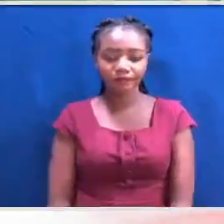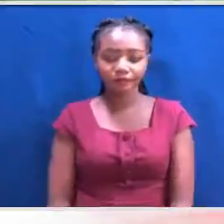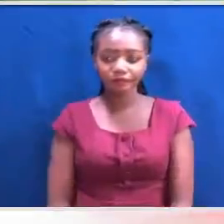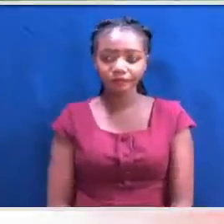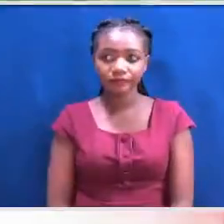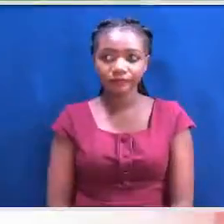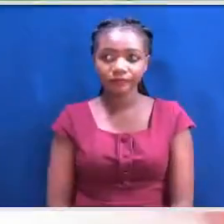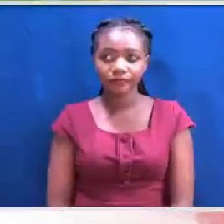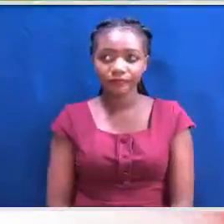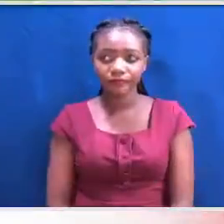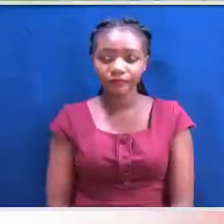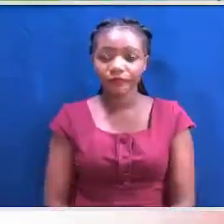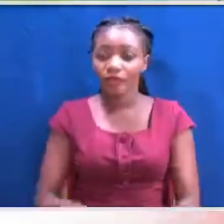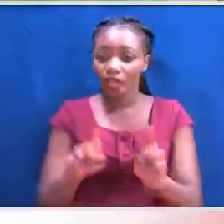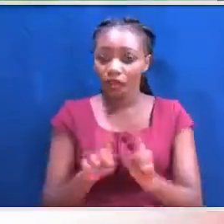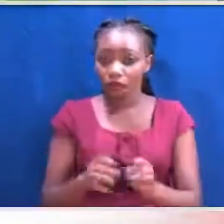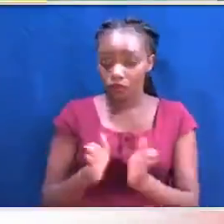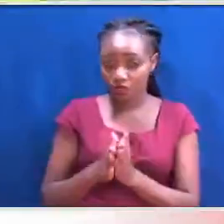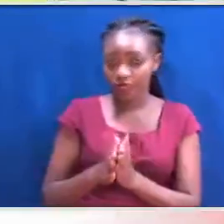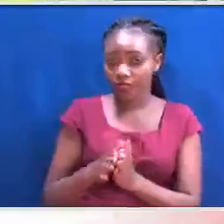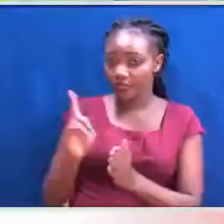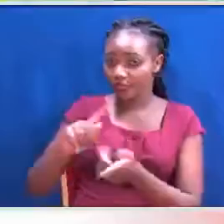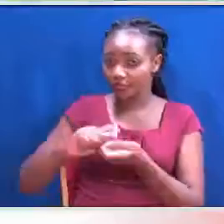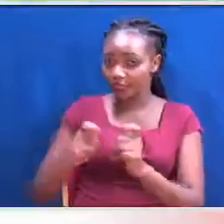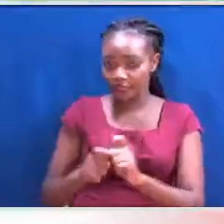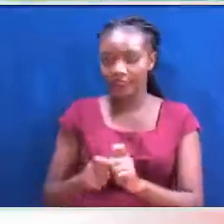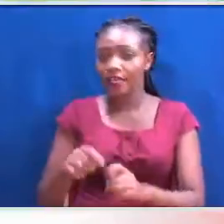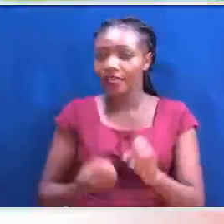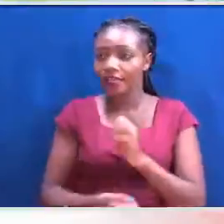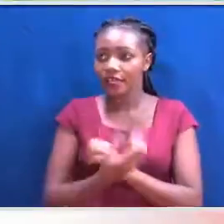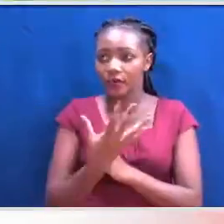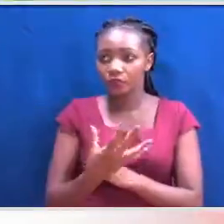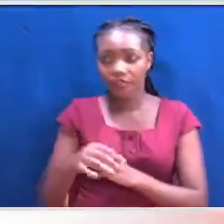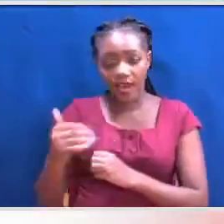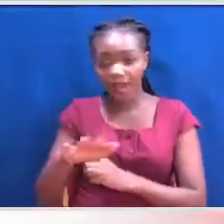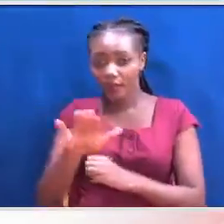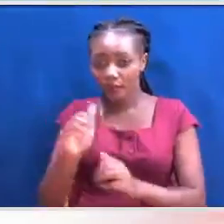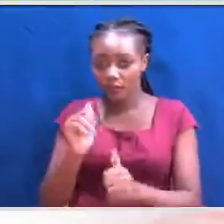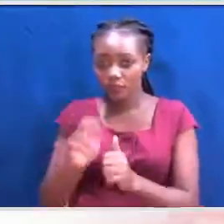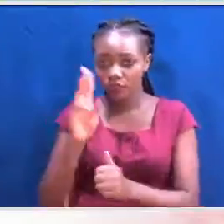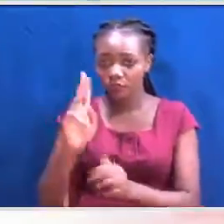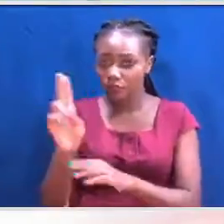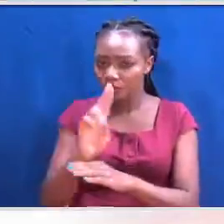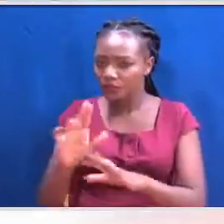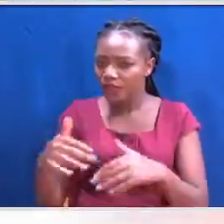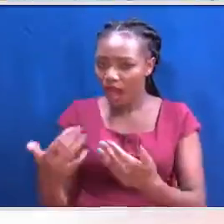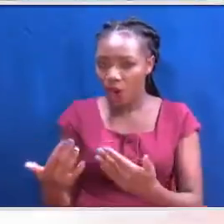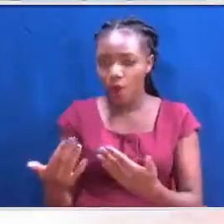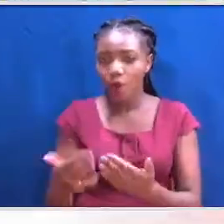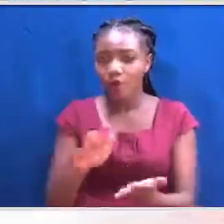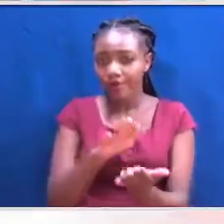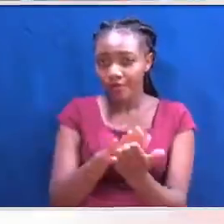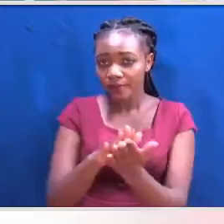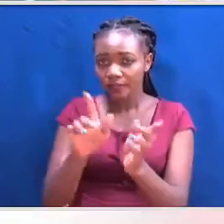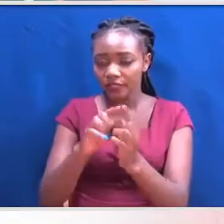Also, the Rural Electrification and Renewable Energy Corporation launched their Mwega stores, which will be instrumental in storing and